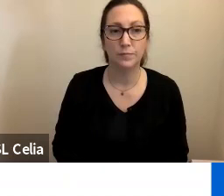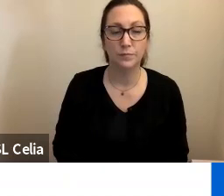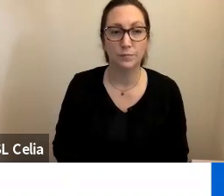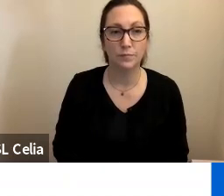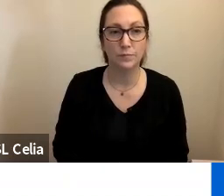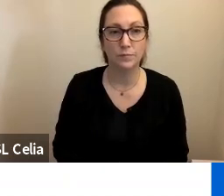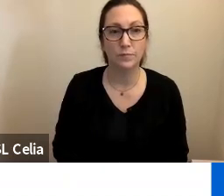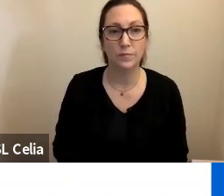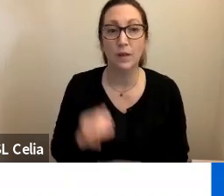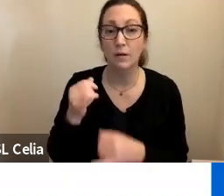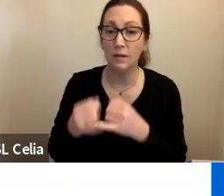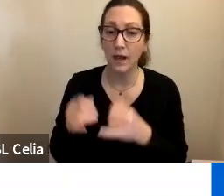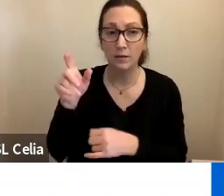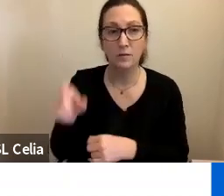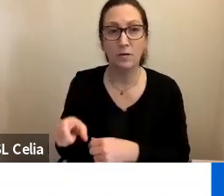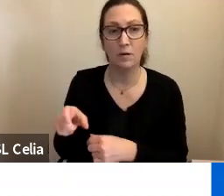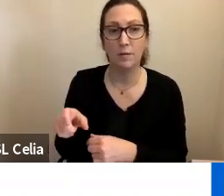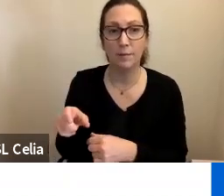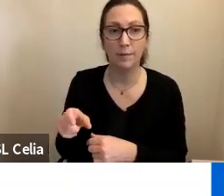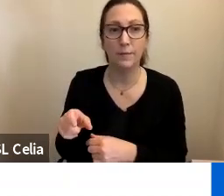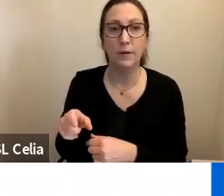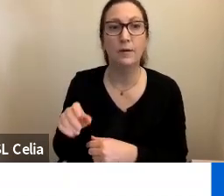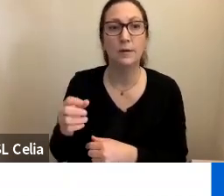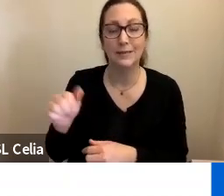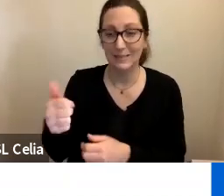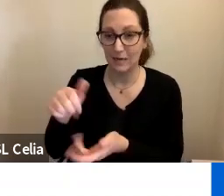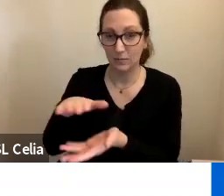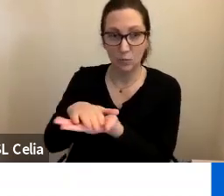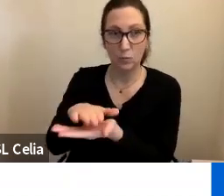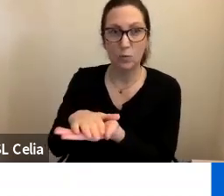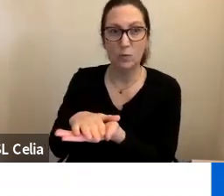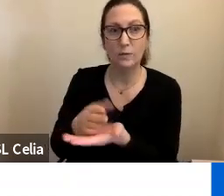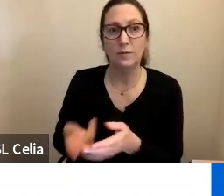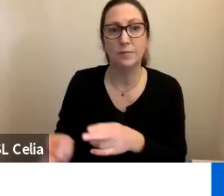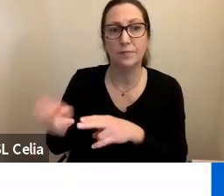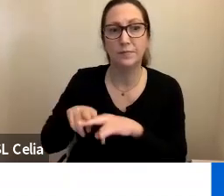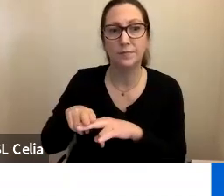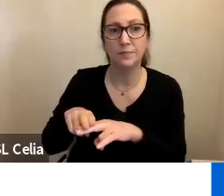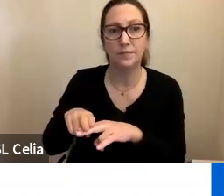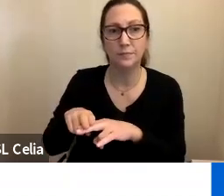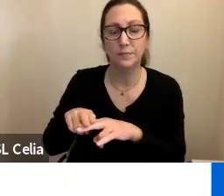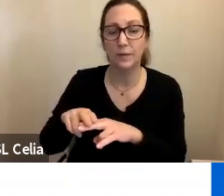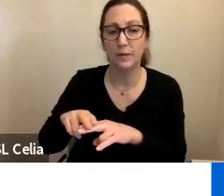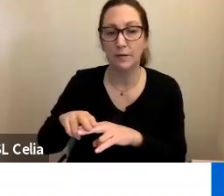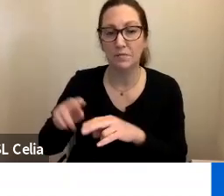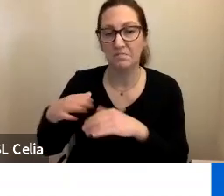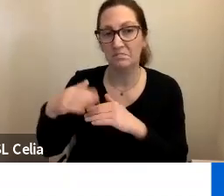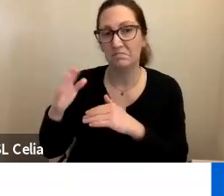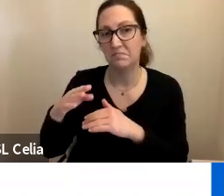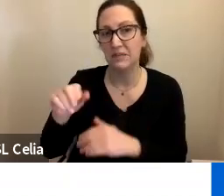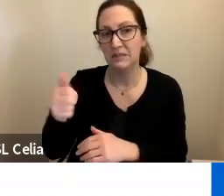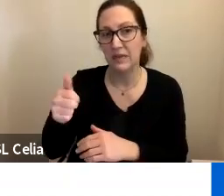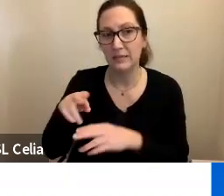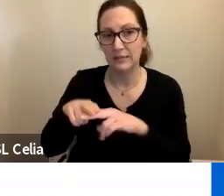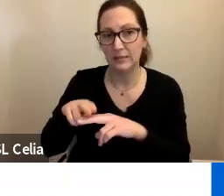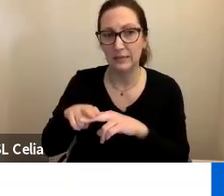And then the last column, those are schools that had an increase of 10 invitations. And I apologize,